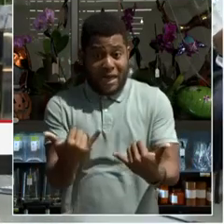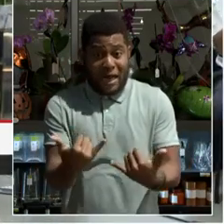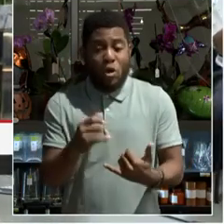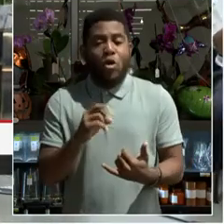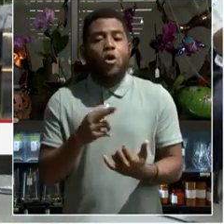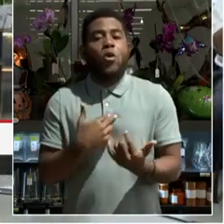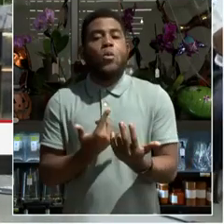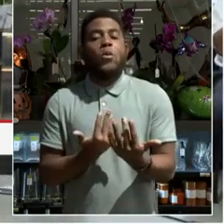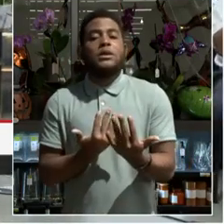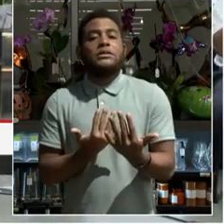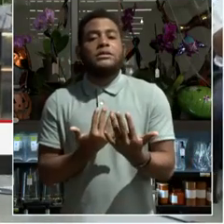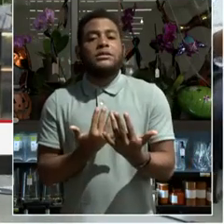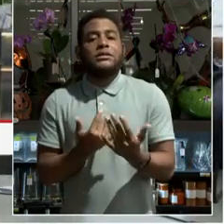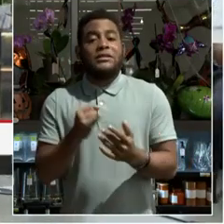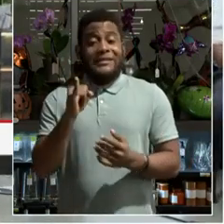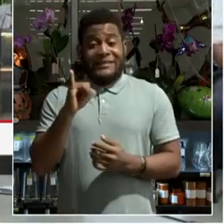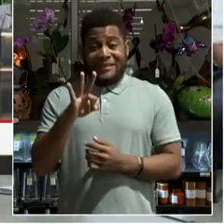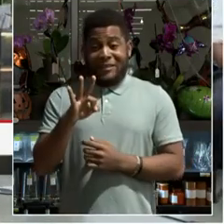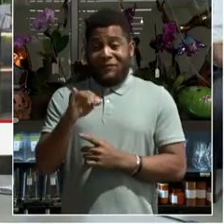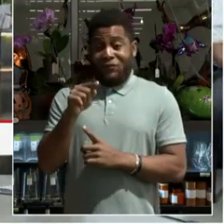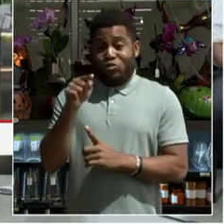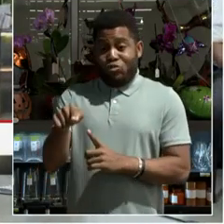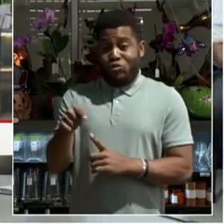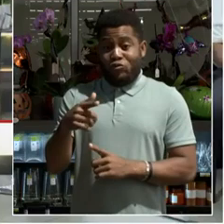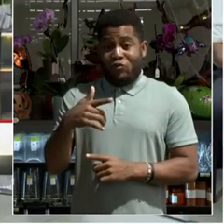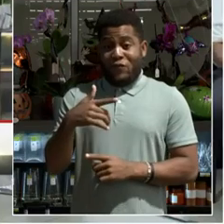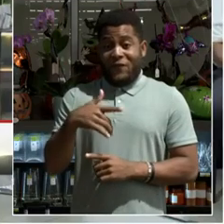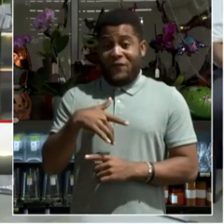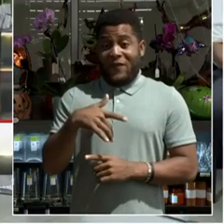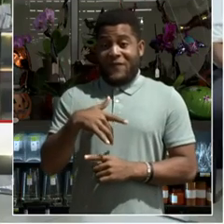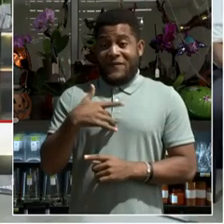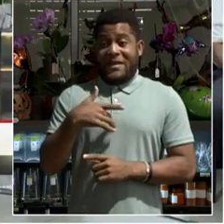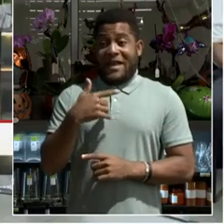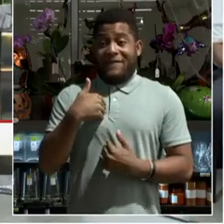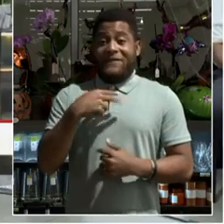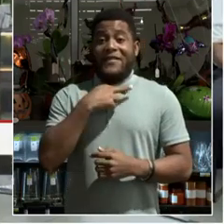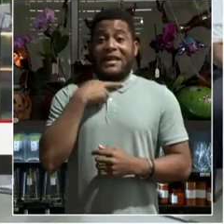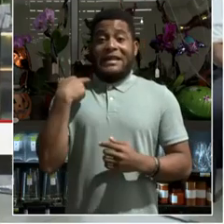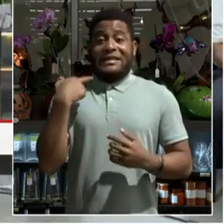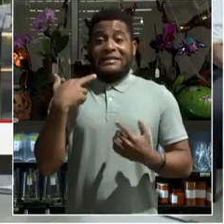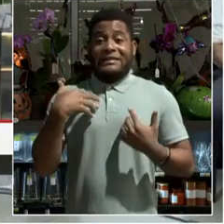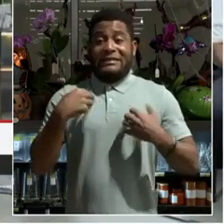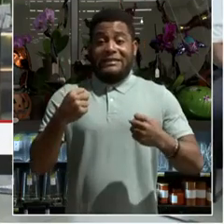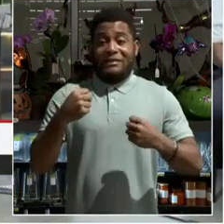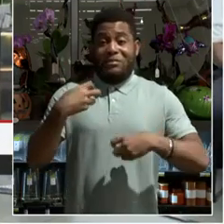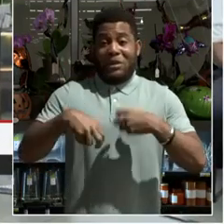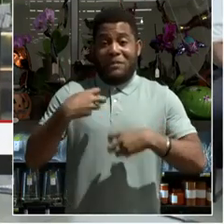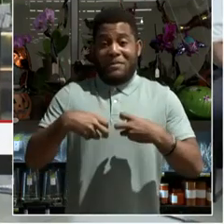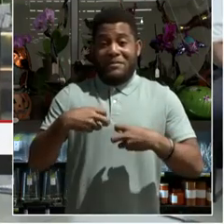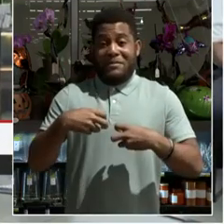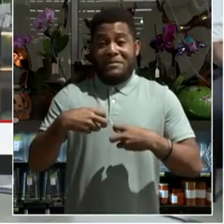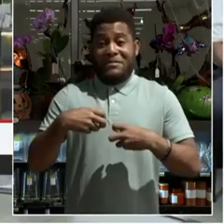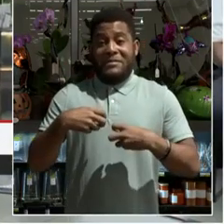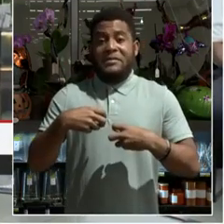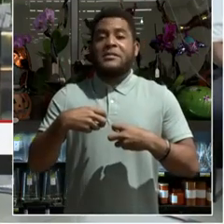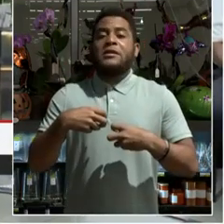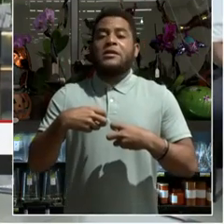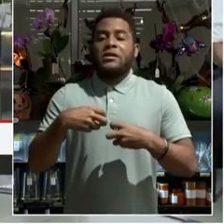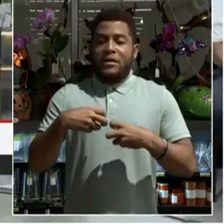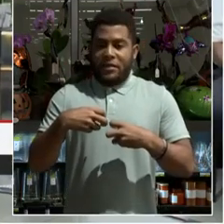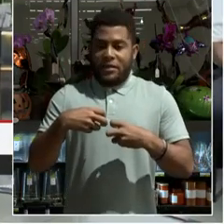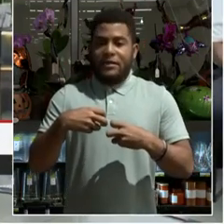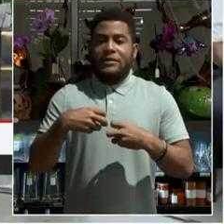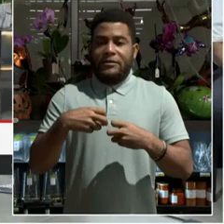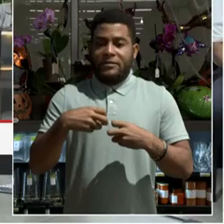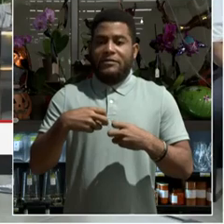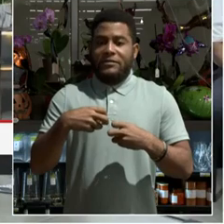If you're a person who is immunosuppressed, your healthcare provider has told you that, that tends to be a relatively small subset